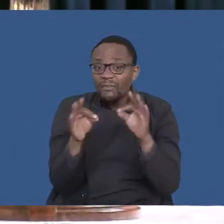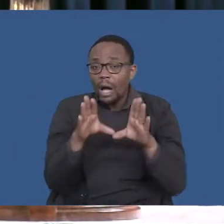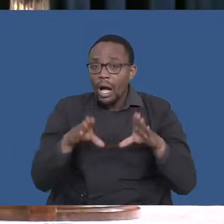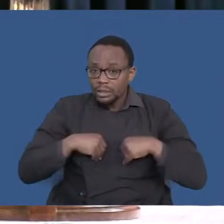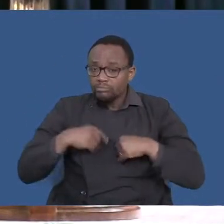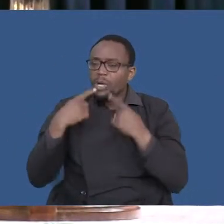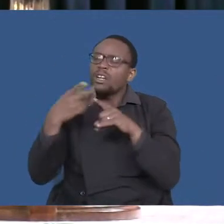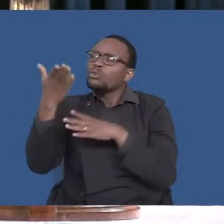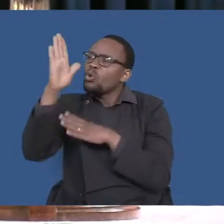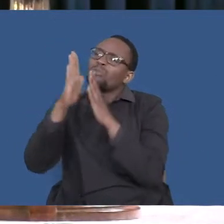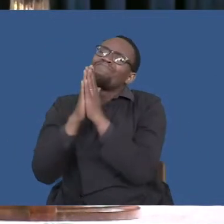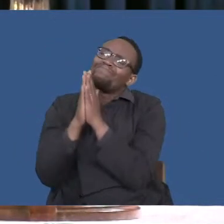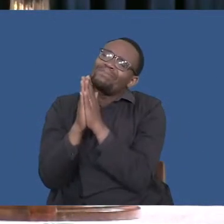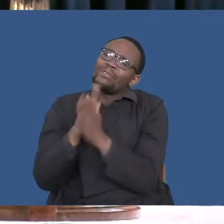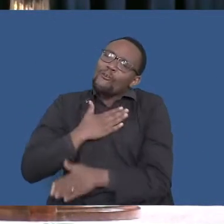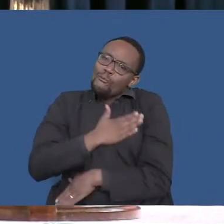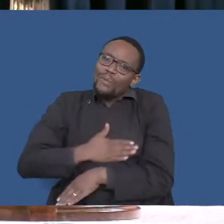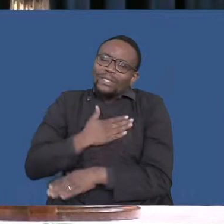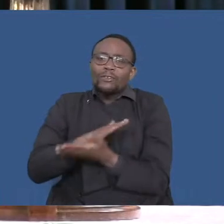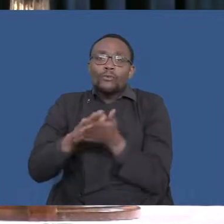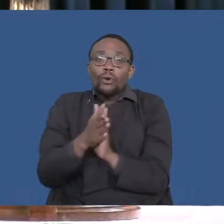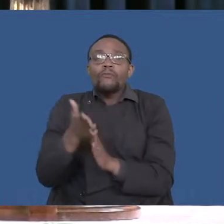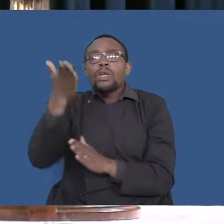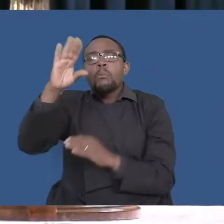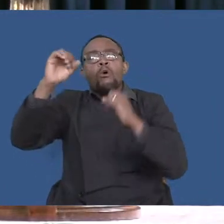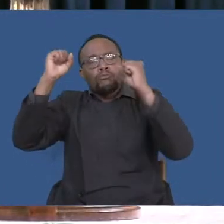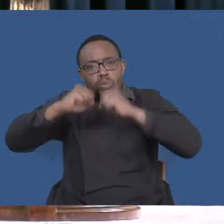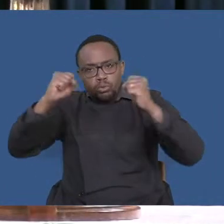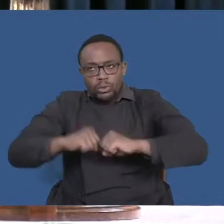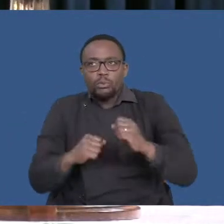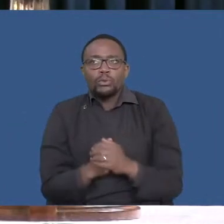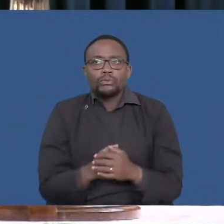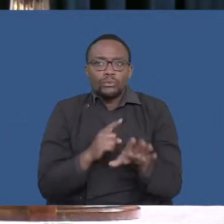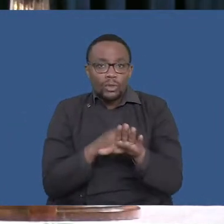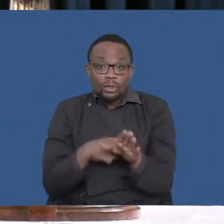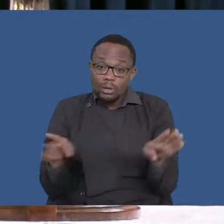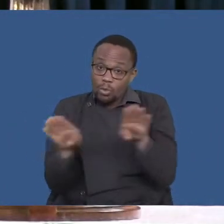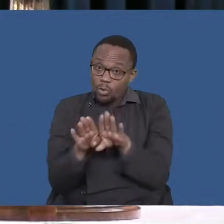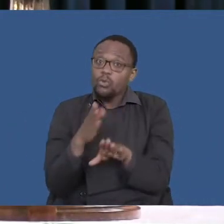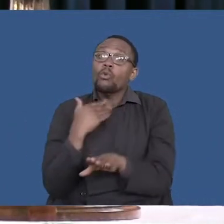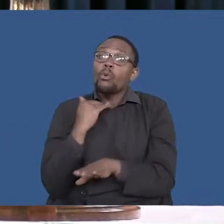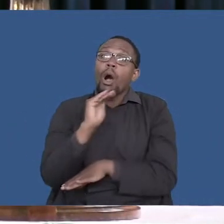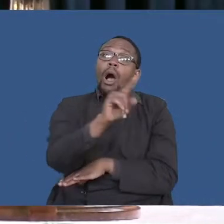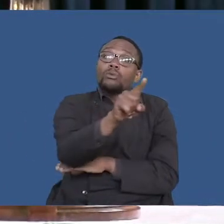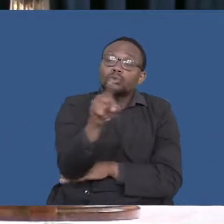he will forgive you. As I wrap up my sermon today, I want to ask you